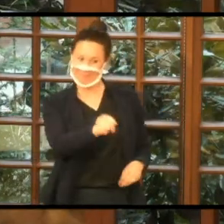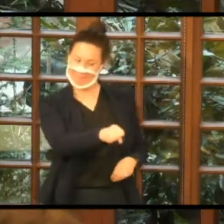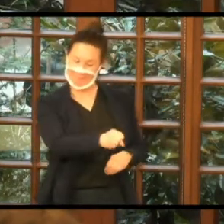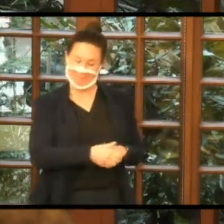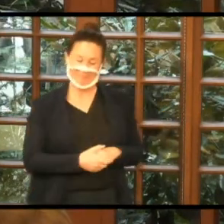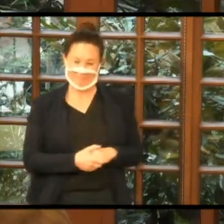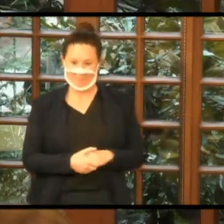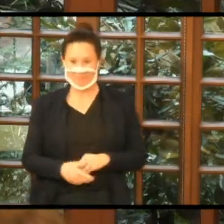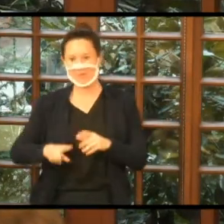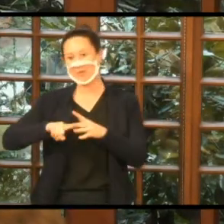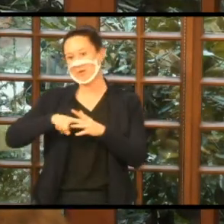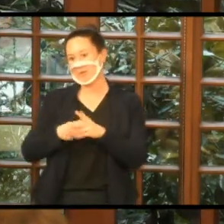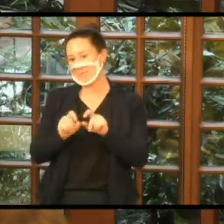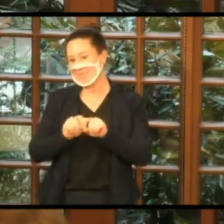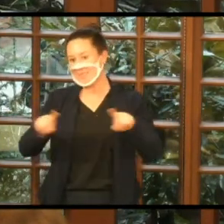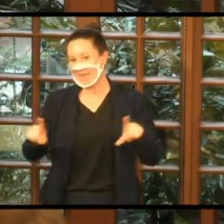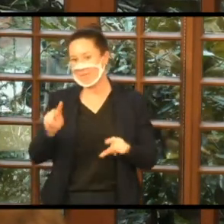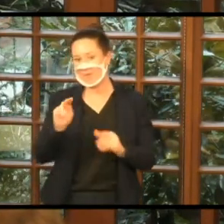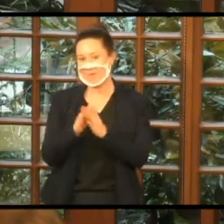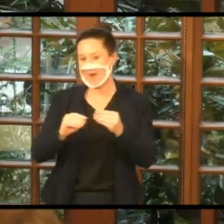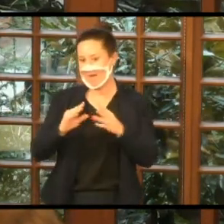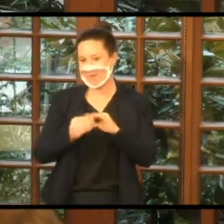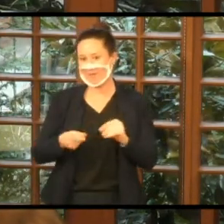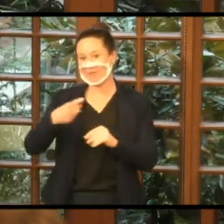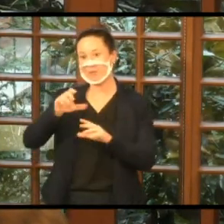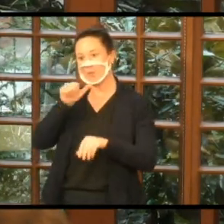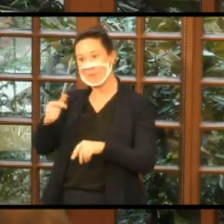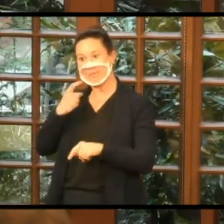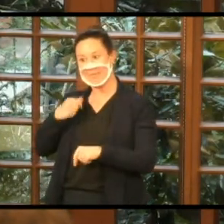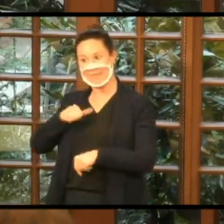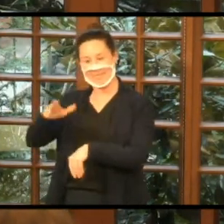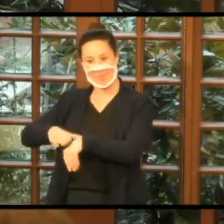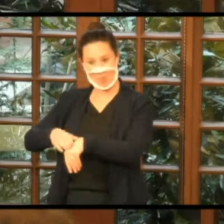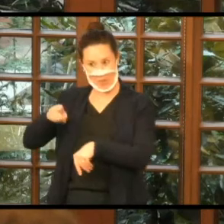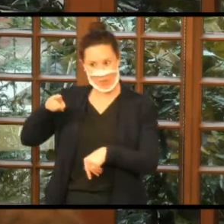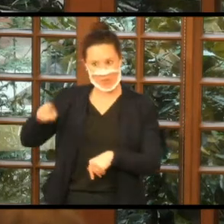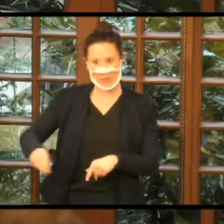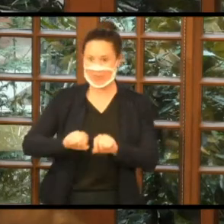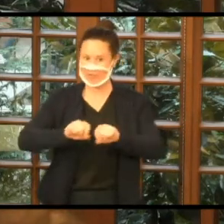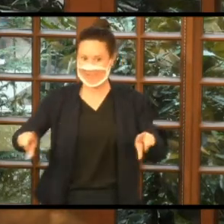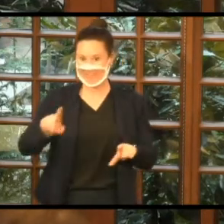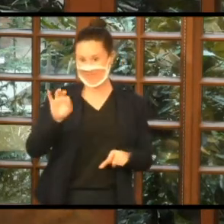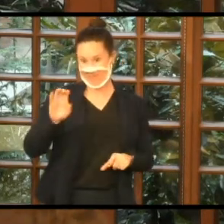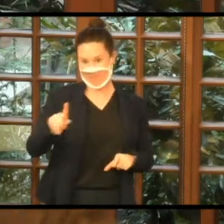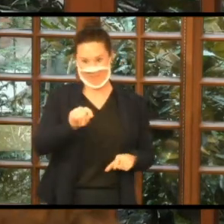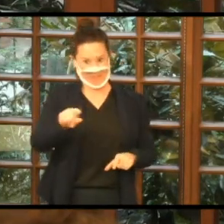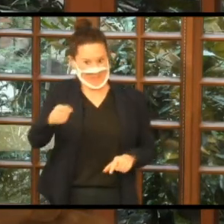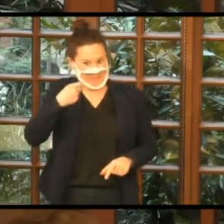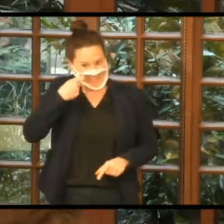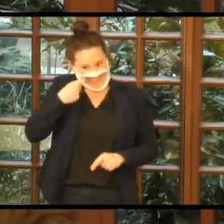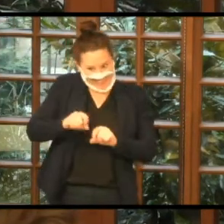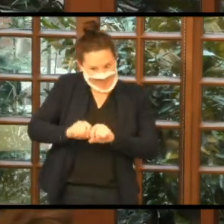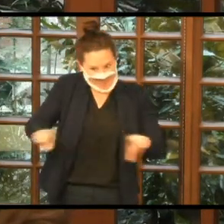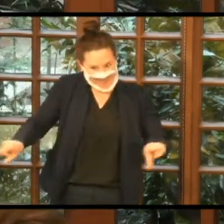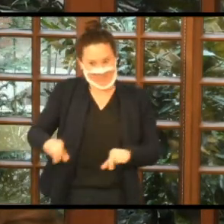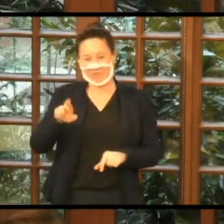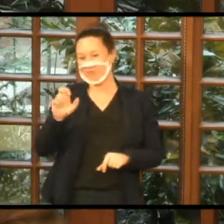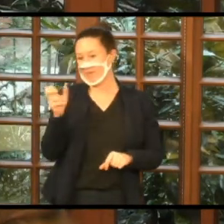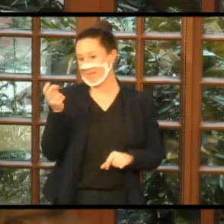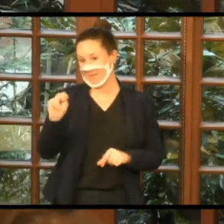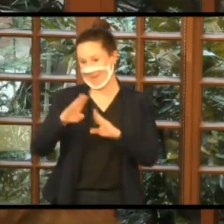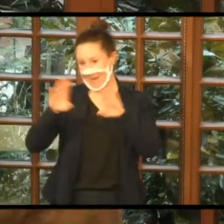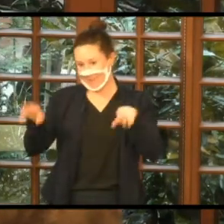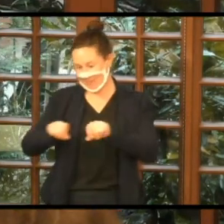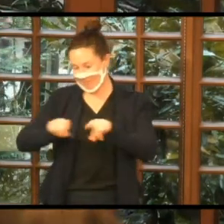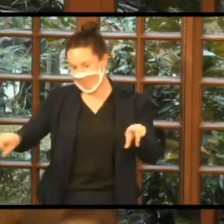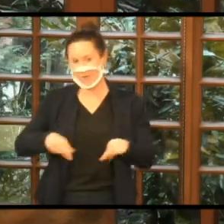Her debut novel, Don't Say We Didn't Warn You, was released in February 2022, very recently, by Random House. Her work